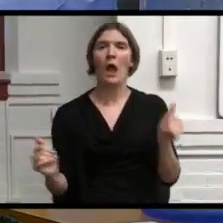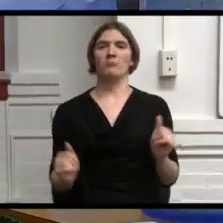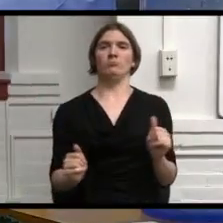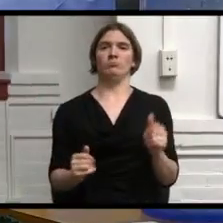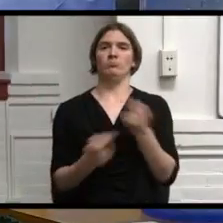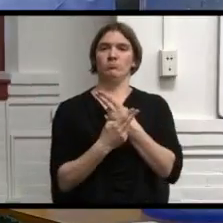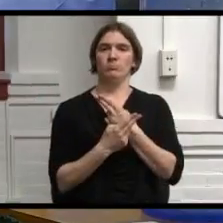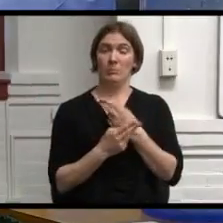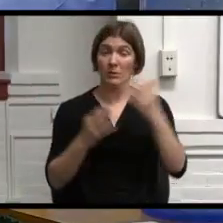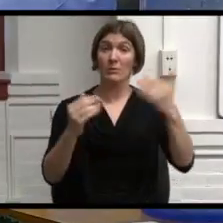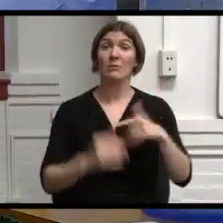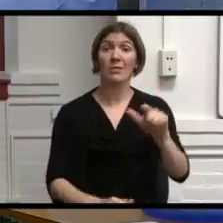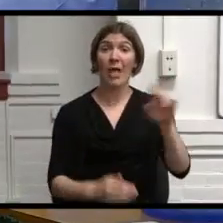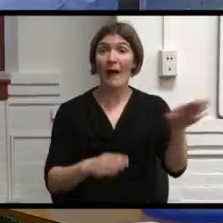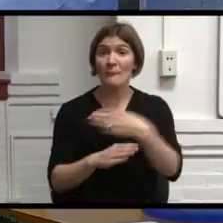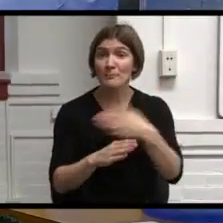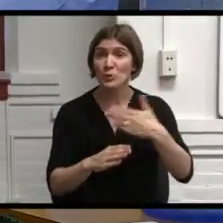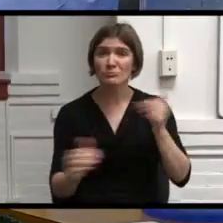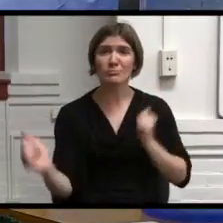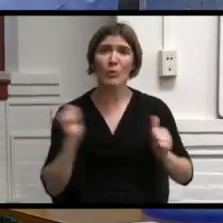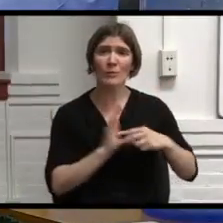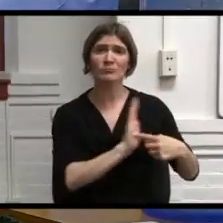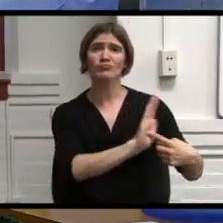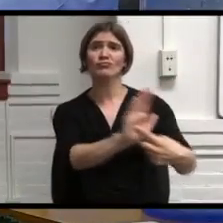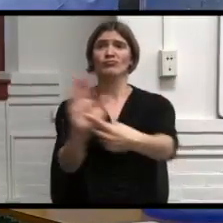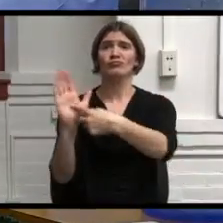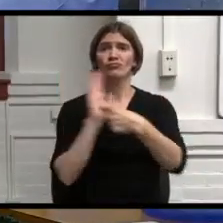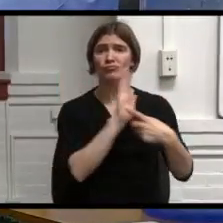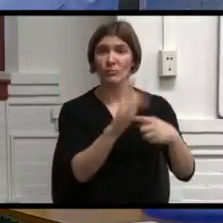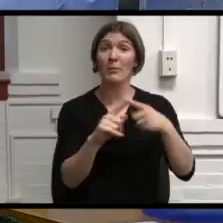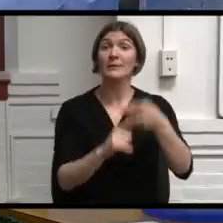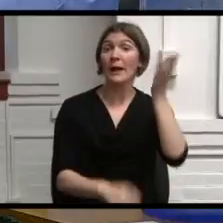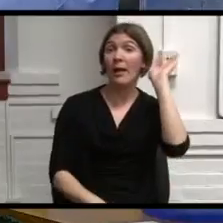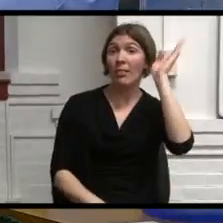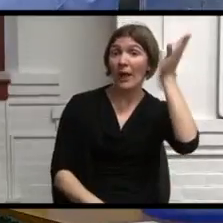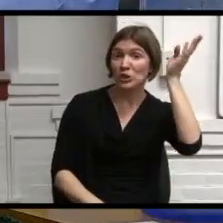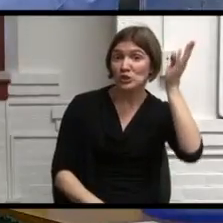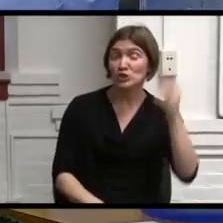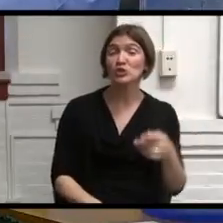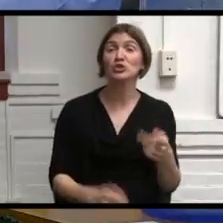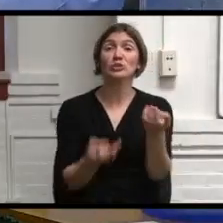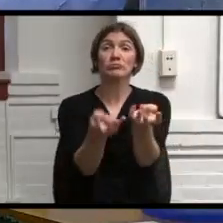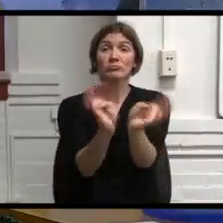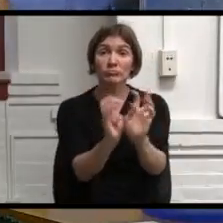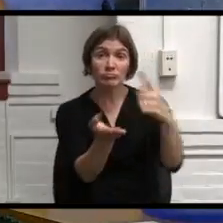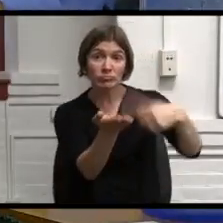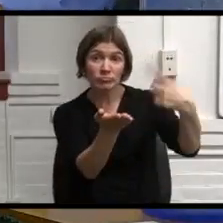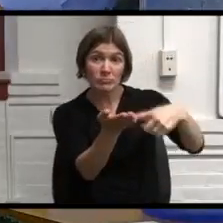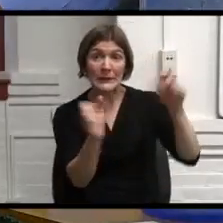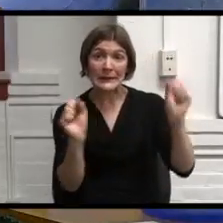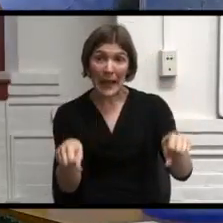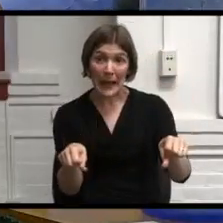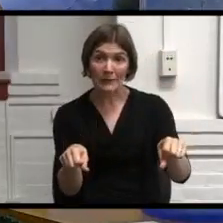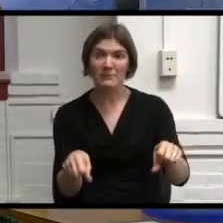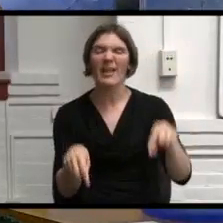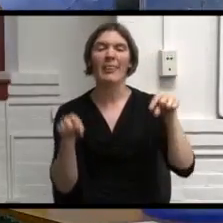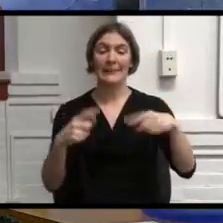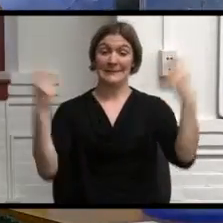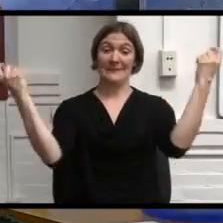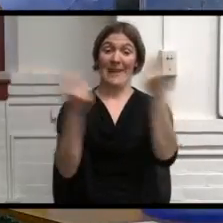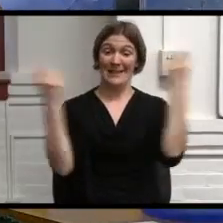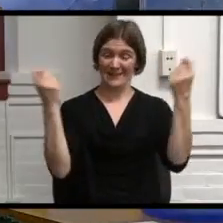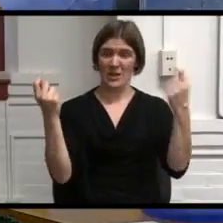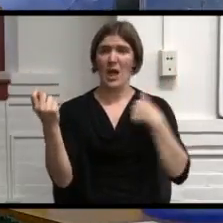performances, live music, and performance art, as well as lecture series and roundtable discussions. The Southern Vermont